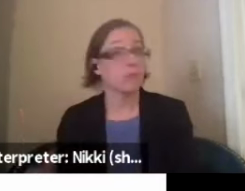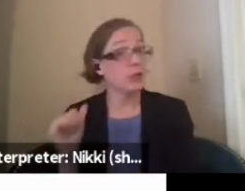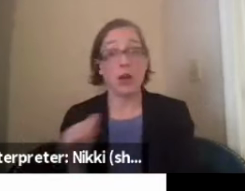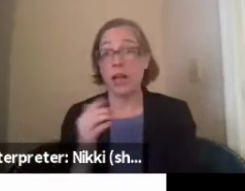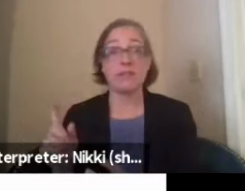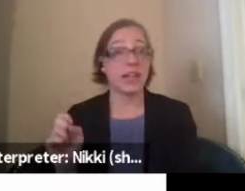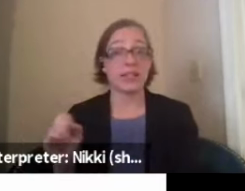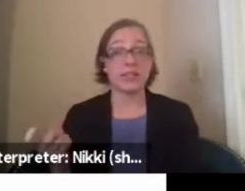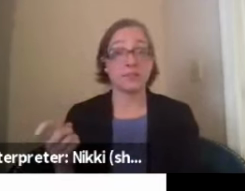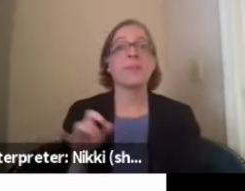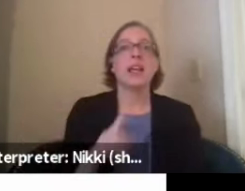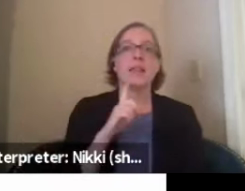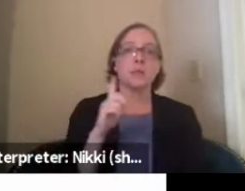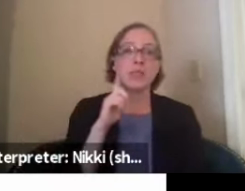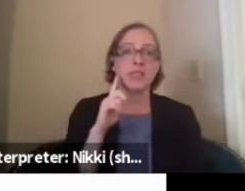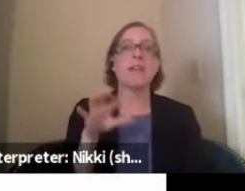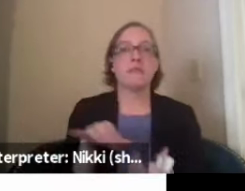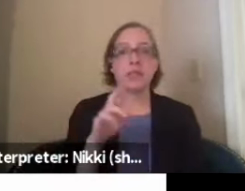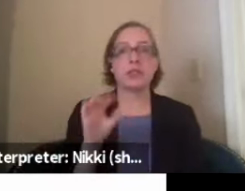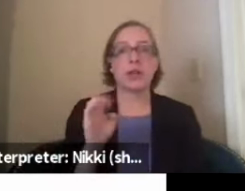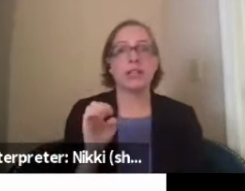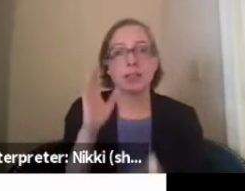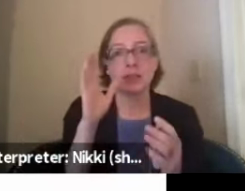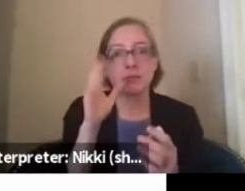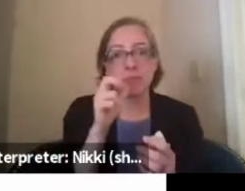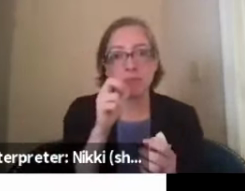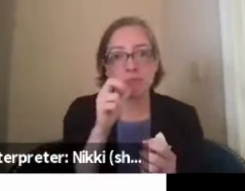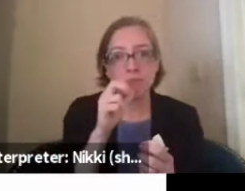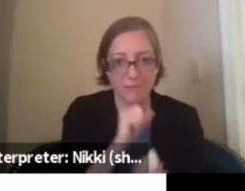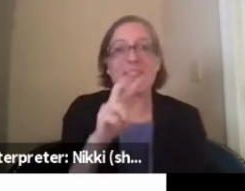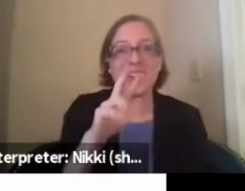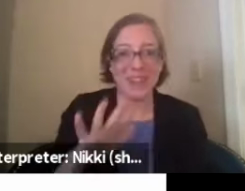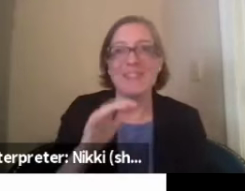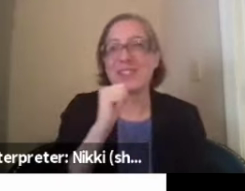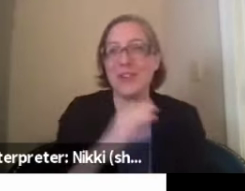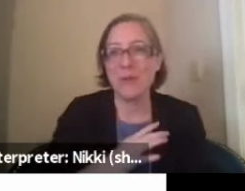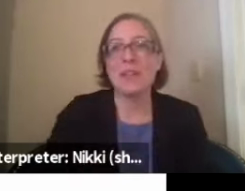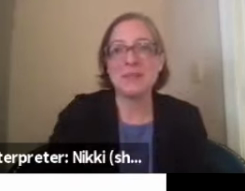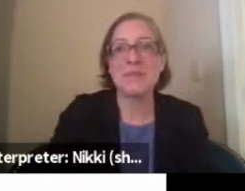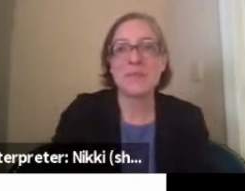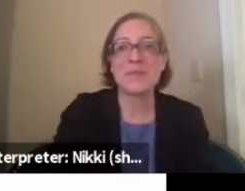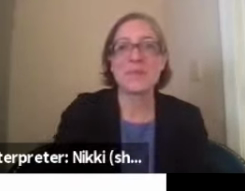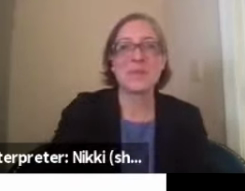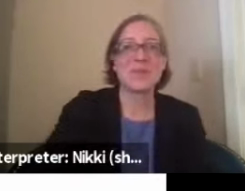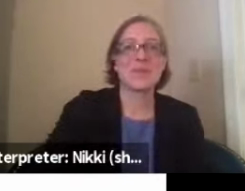education, don't have sex. And this was a deaf, mixed race, 35-year-old woman.